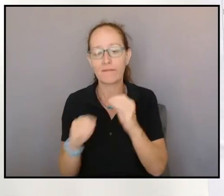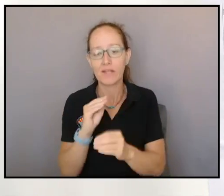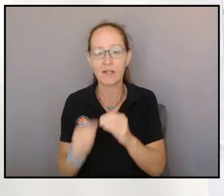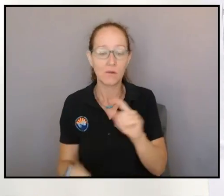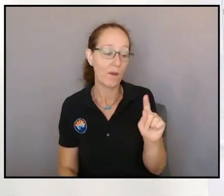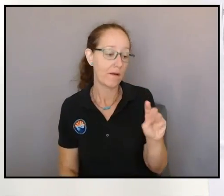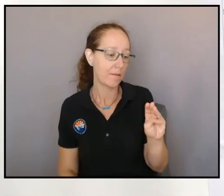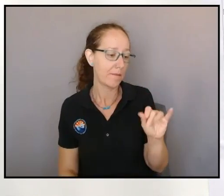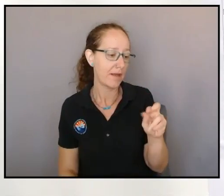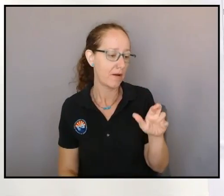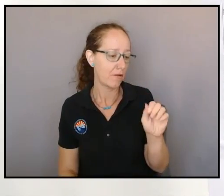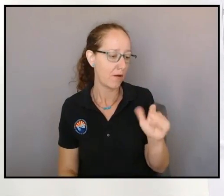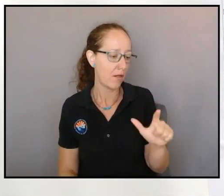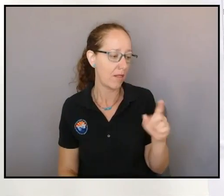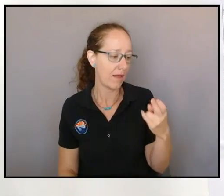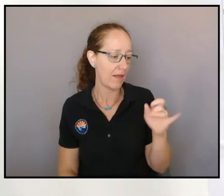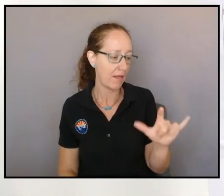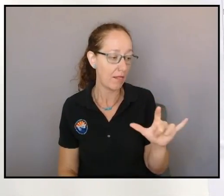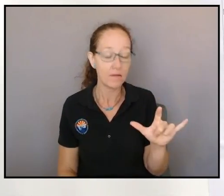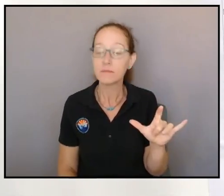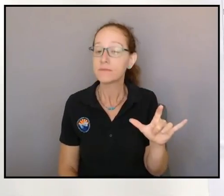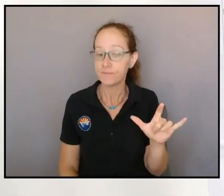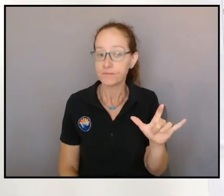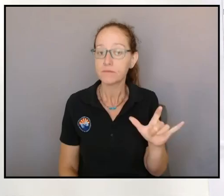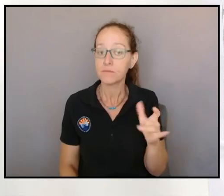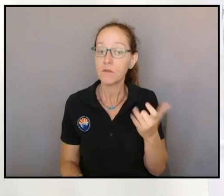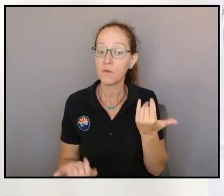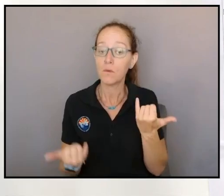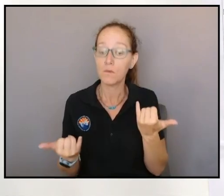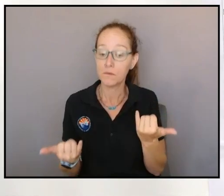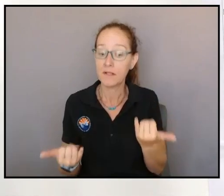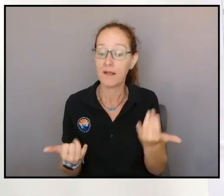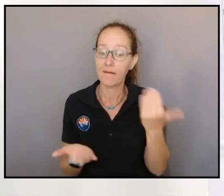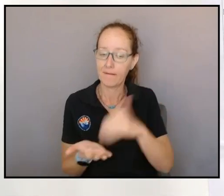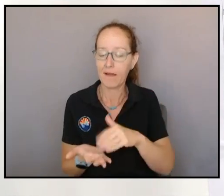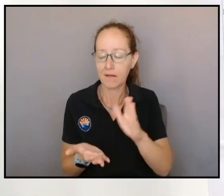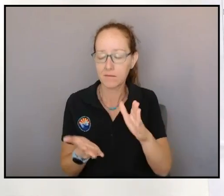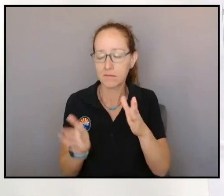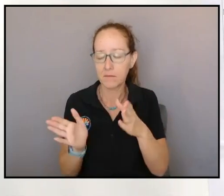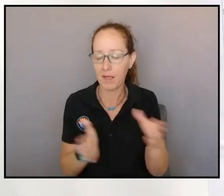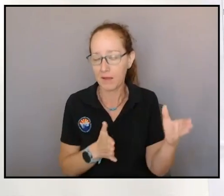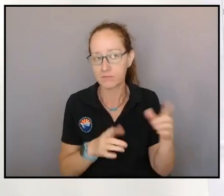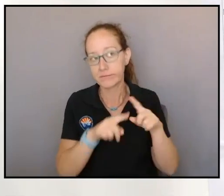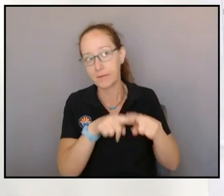Again, the plan of operations today is to finish that if based on weather.